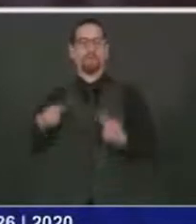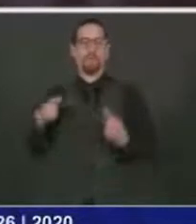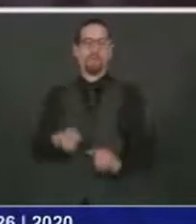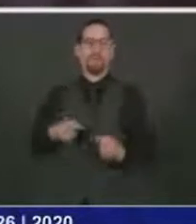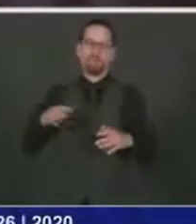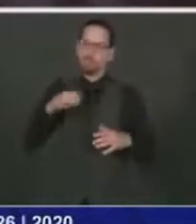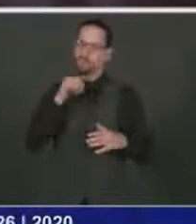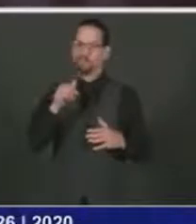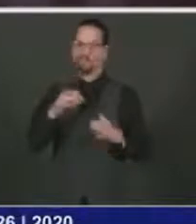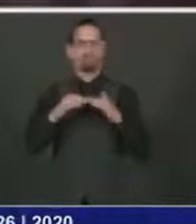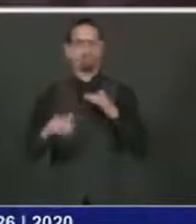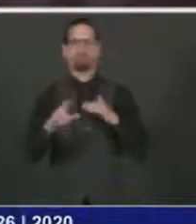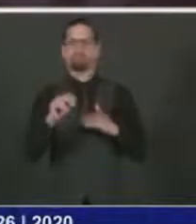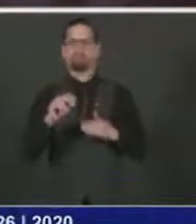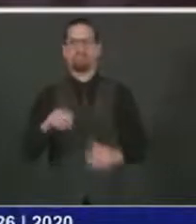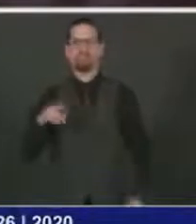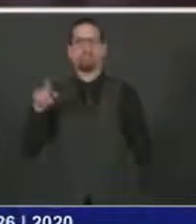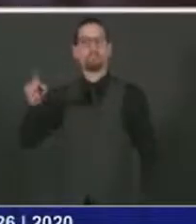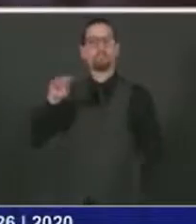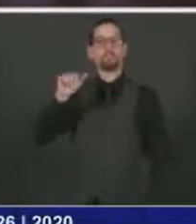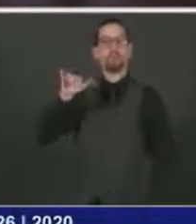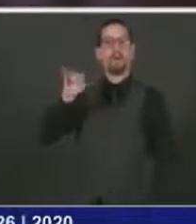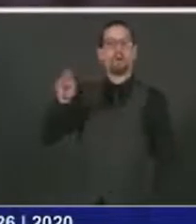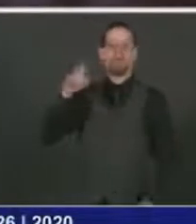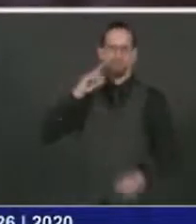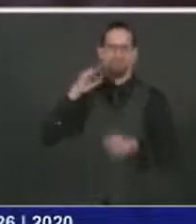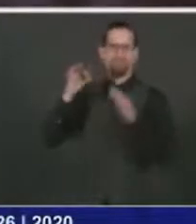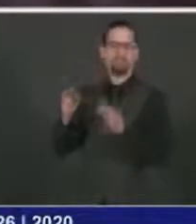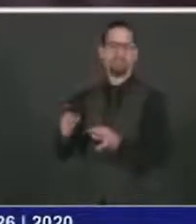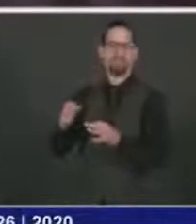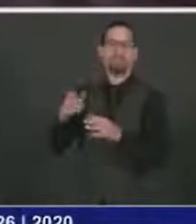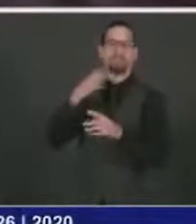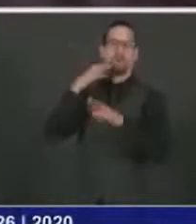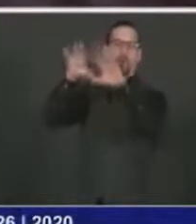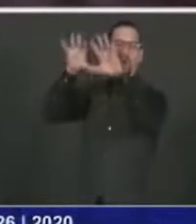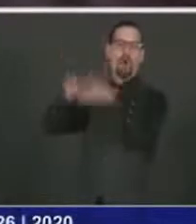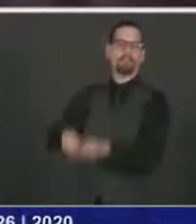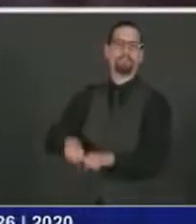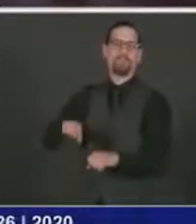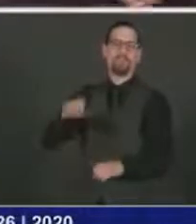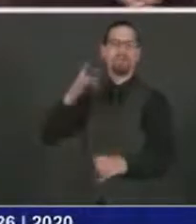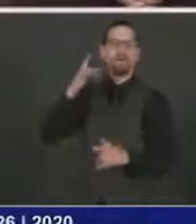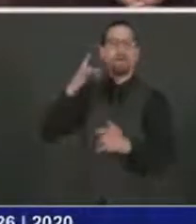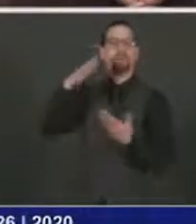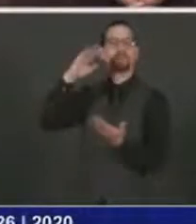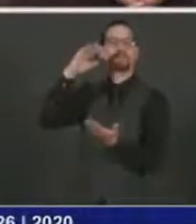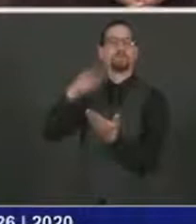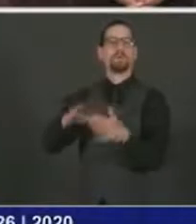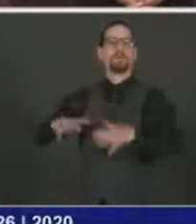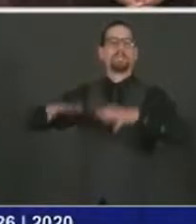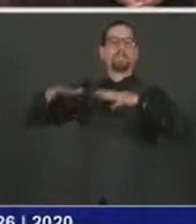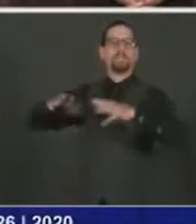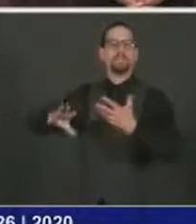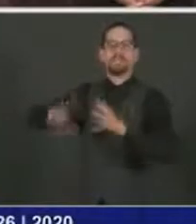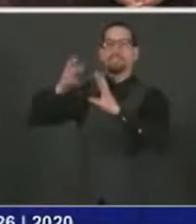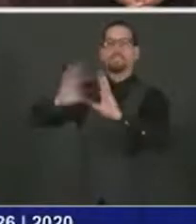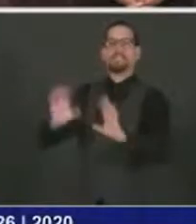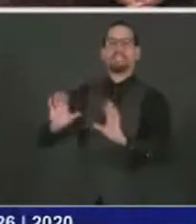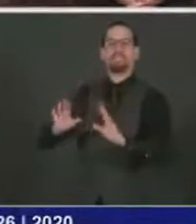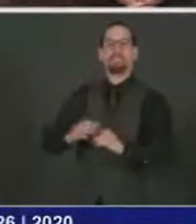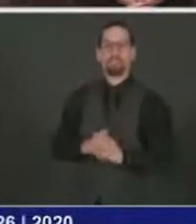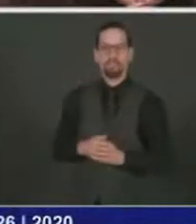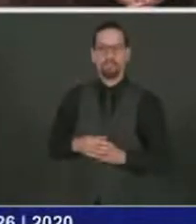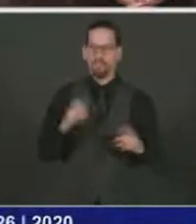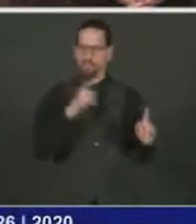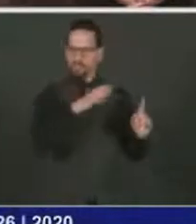the mayor decided if he could remove that to alleviate tension of the threat of violence, it was a good thing to do. Do we know what the demands are for next